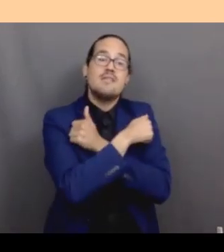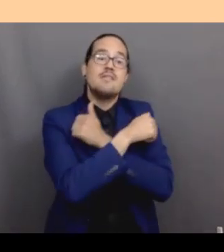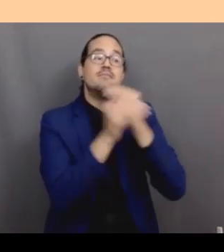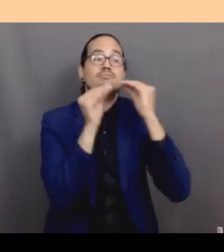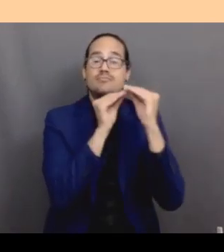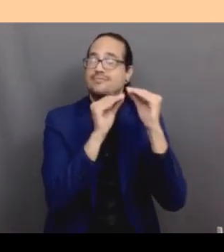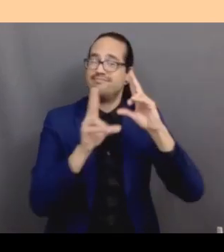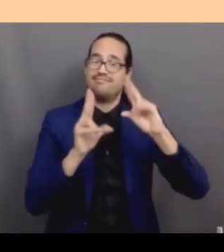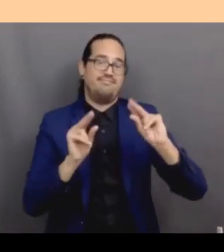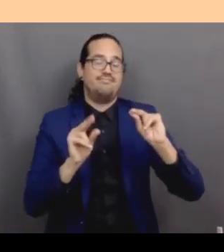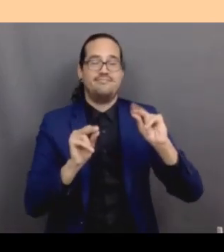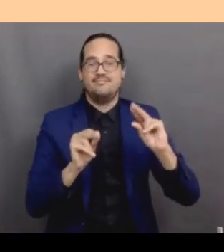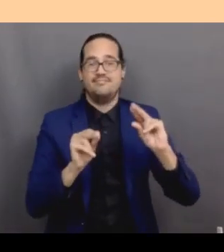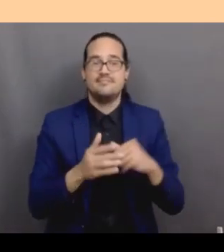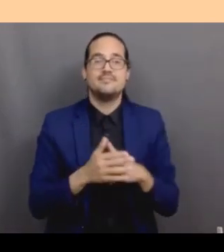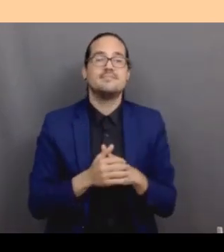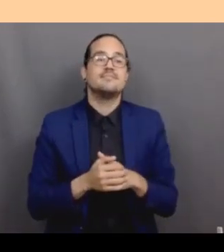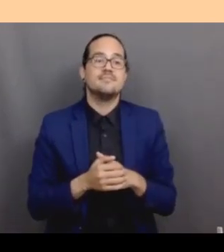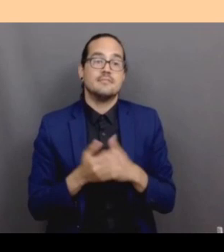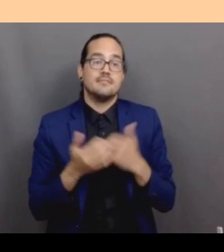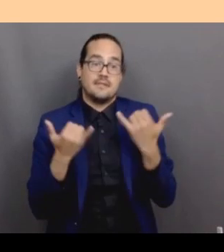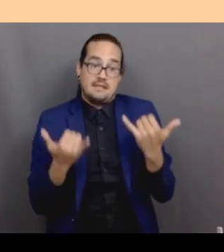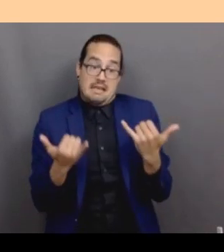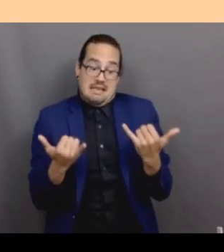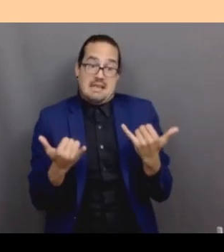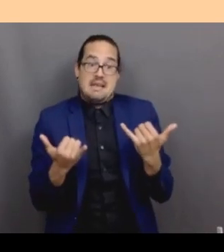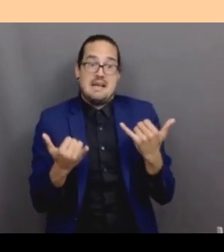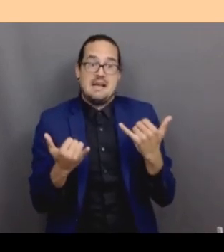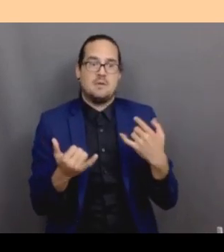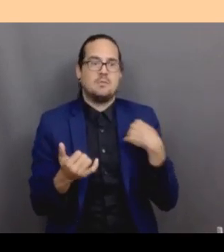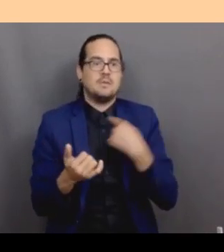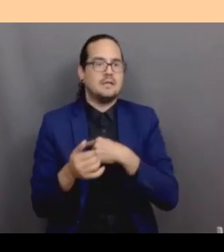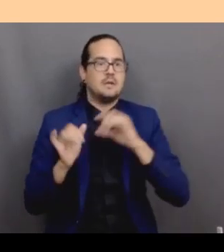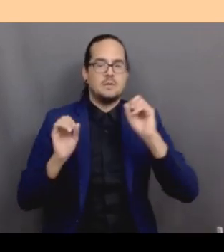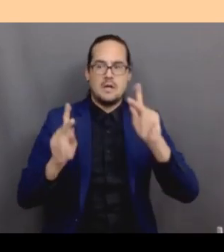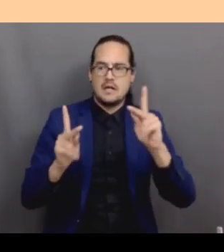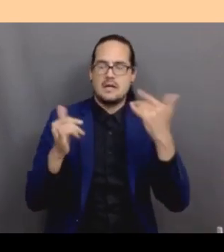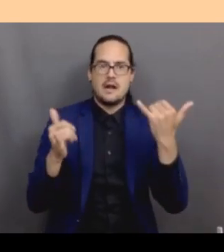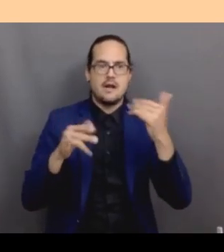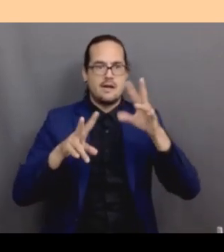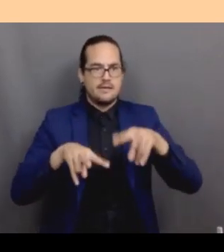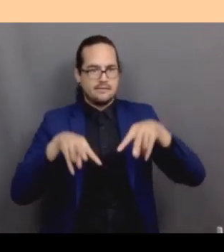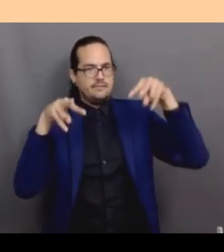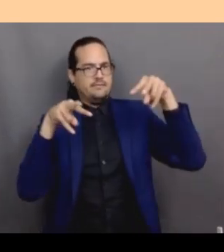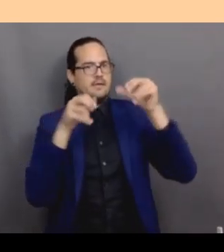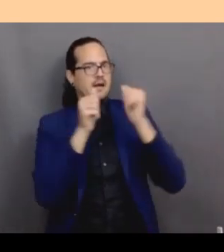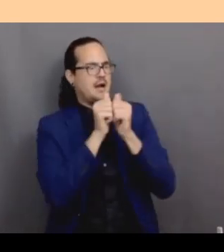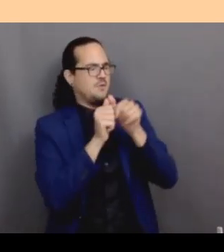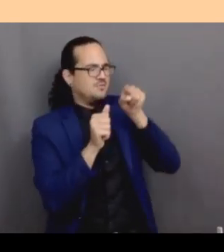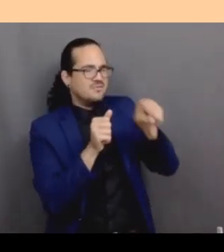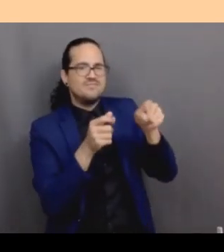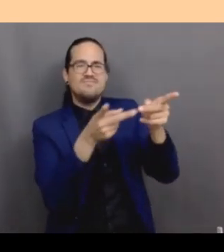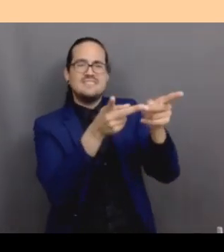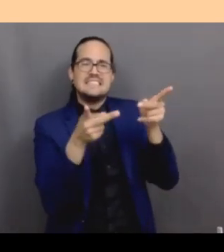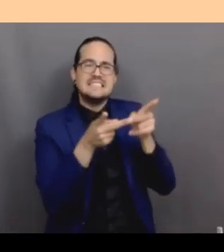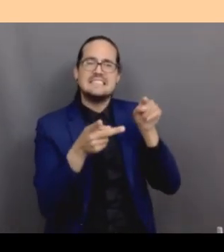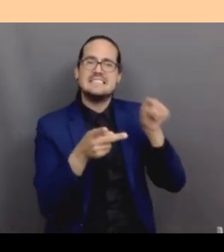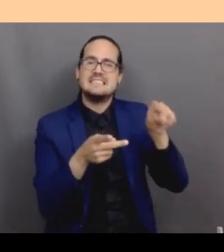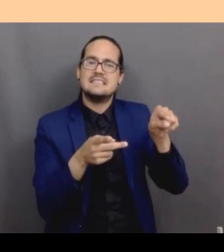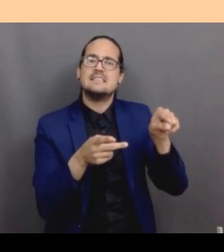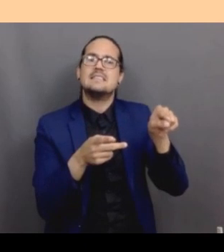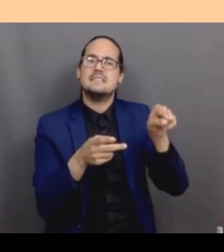are beginning conversations around how can a facility or a community that has a lot of vulnerable